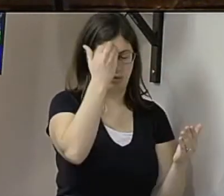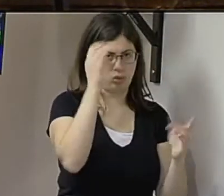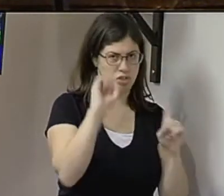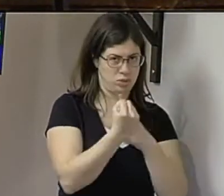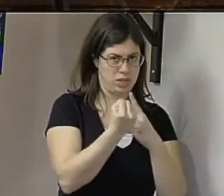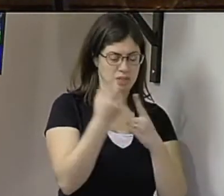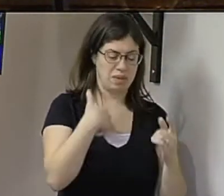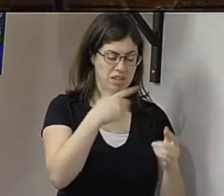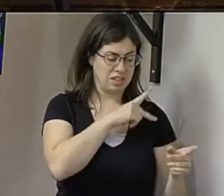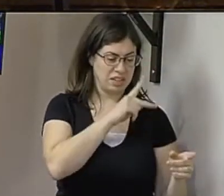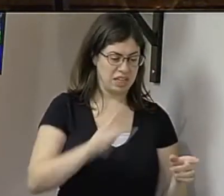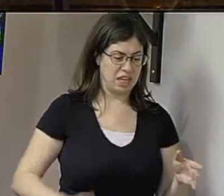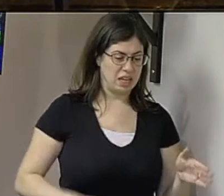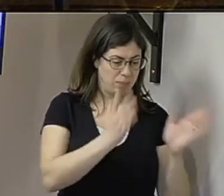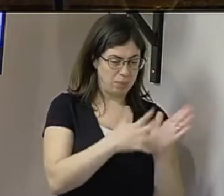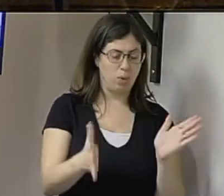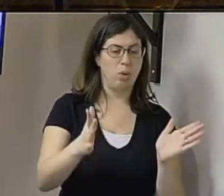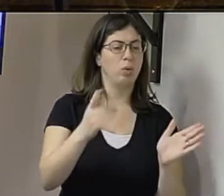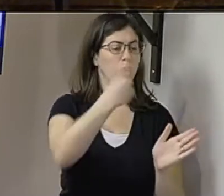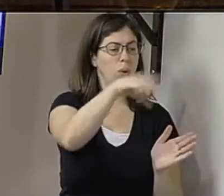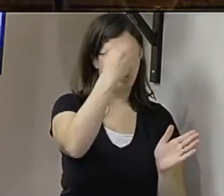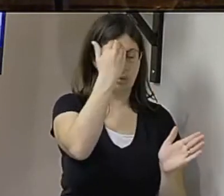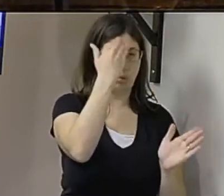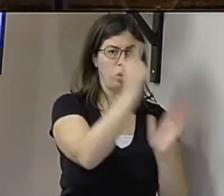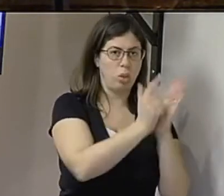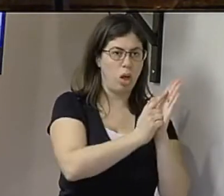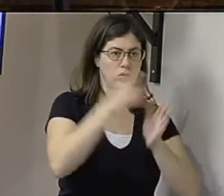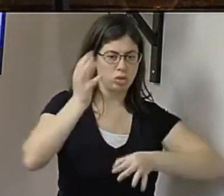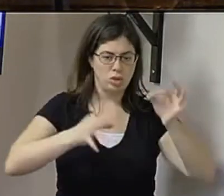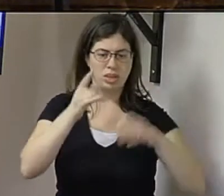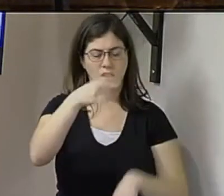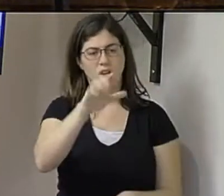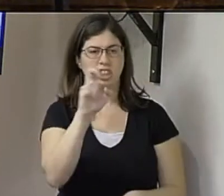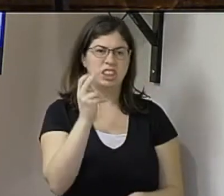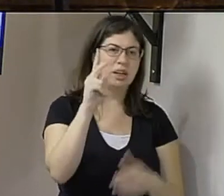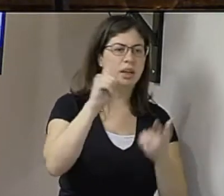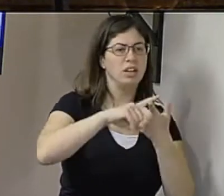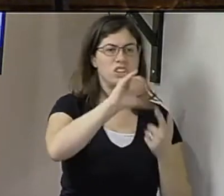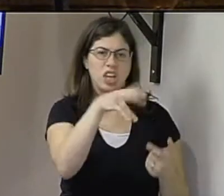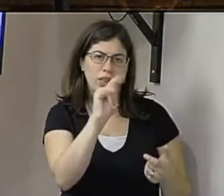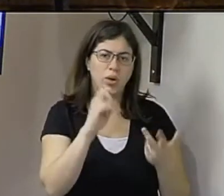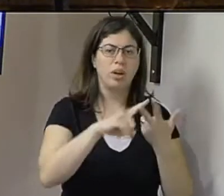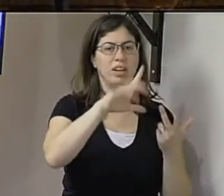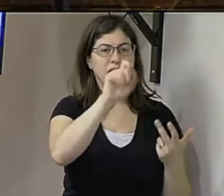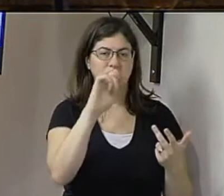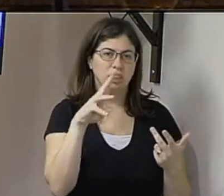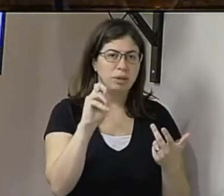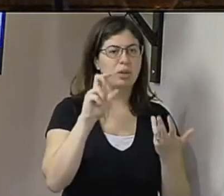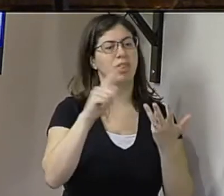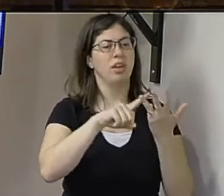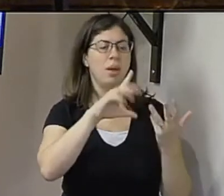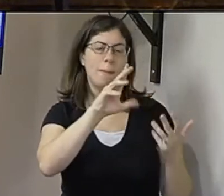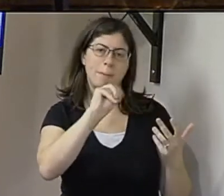king's procedure toward all who were versed in law and judgment, the men next to him being Karshina, Shethar, Admatha, Tarshish, Meres, Marcina,